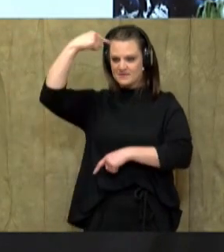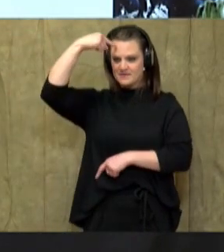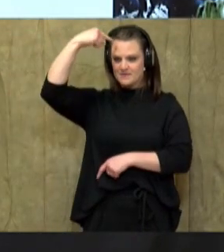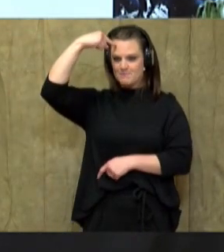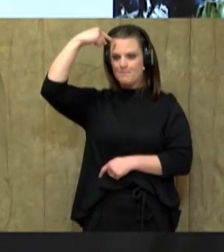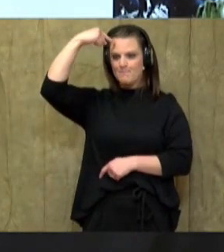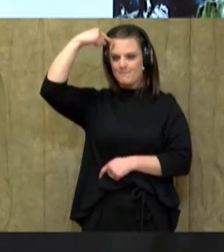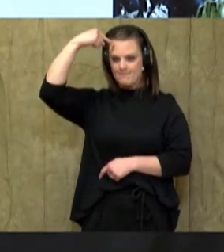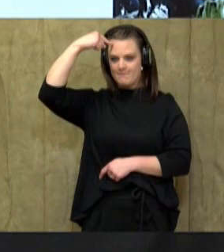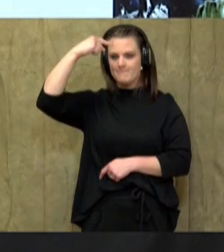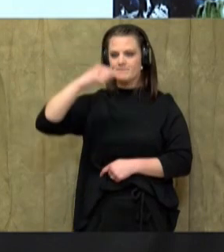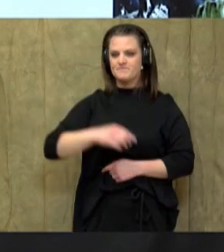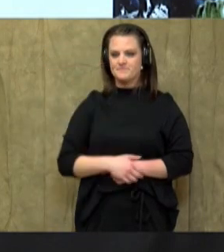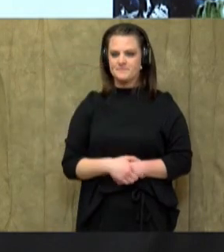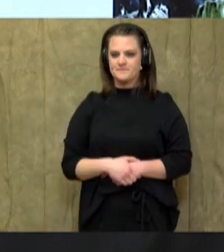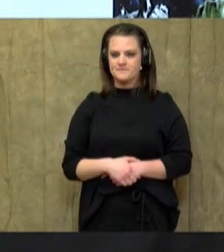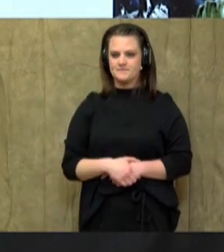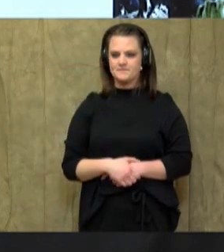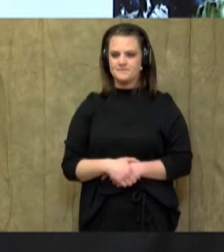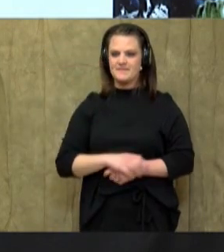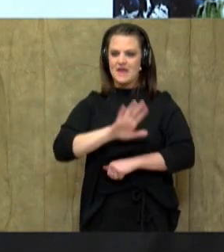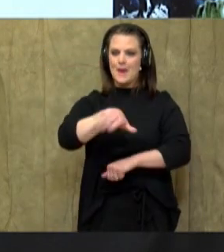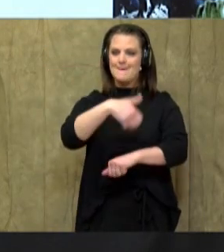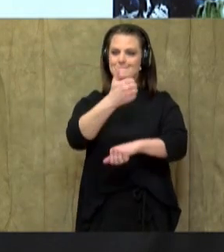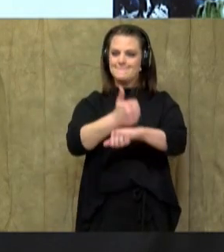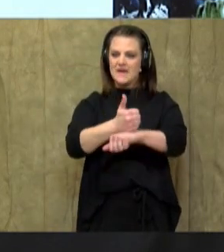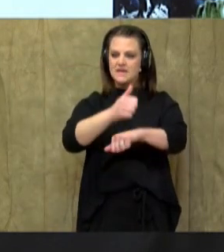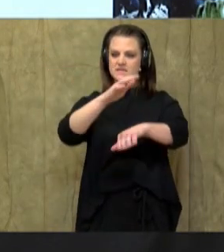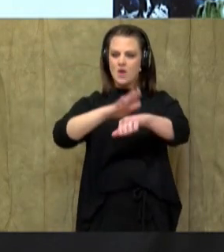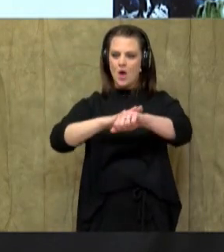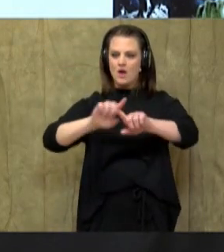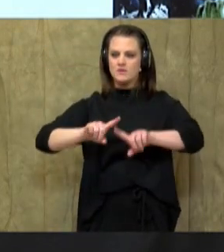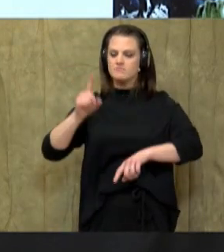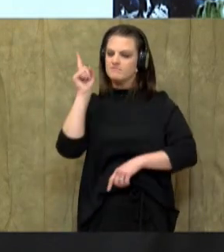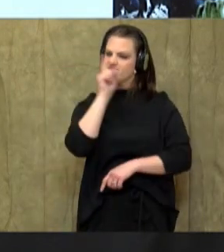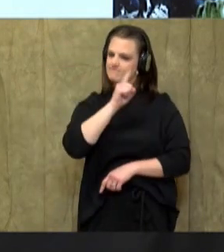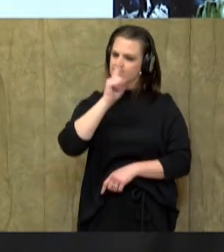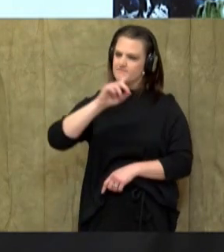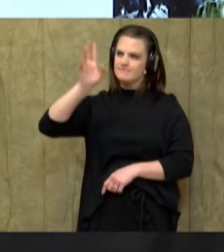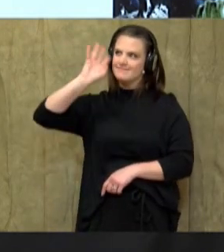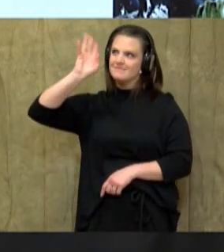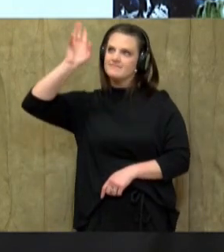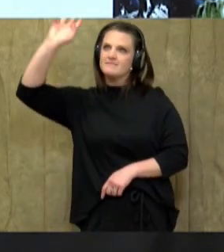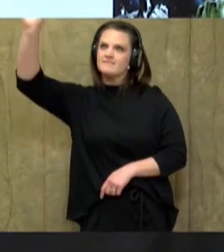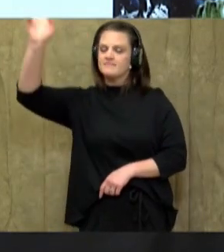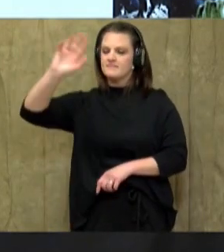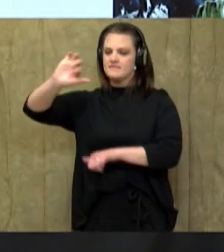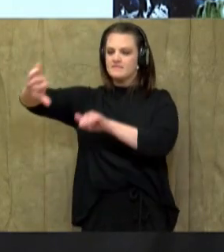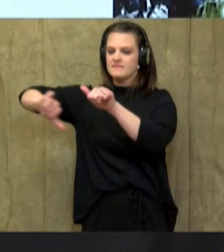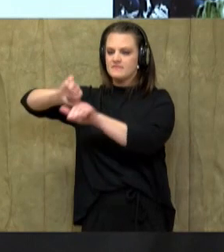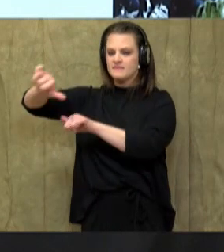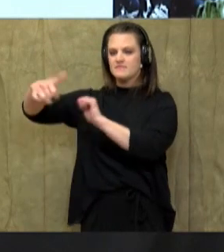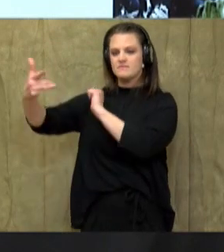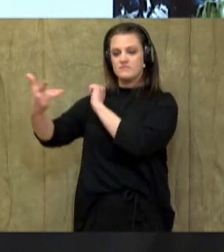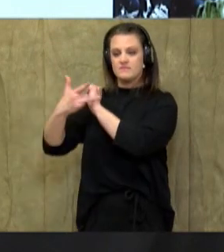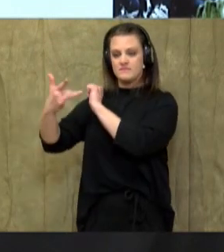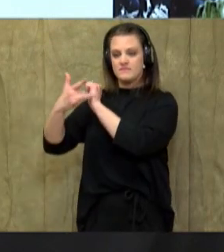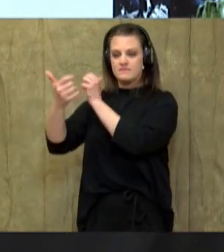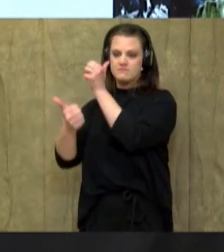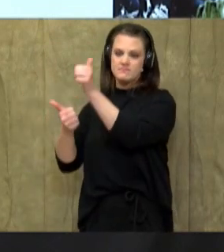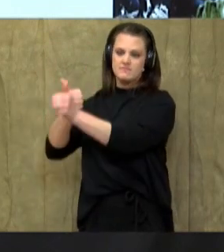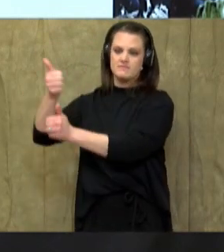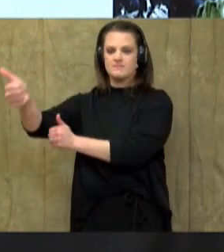mind. Science fiction is based on imagined future scientific or technological